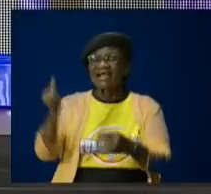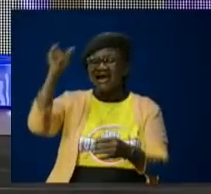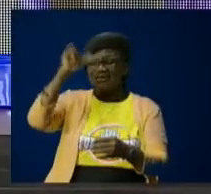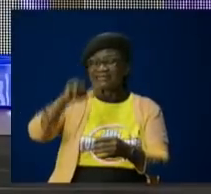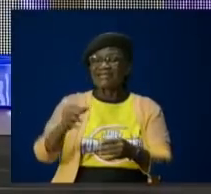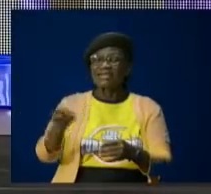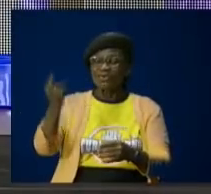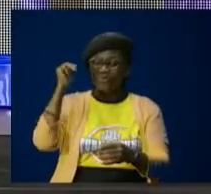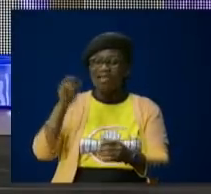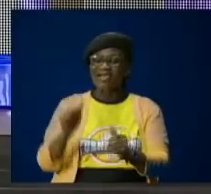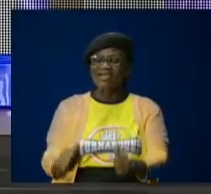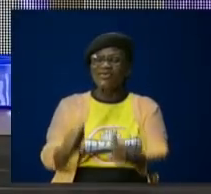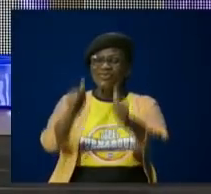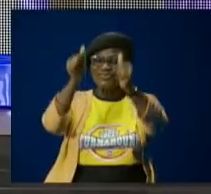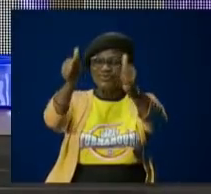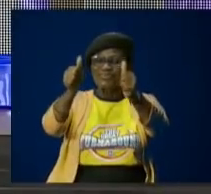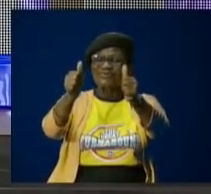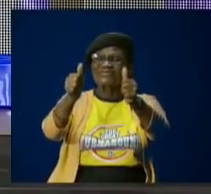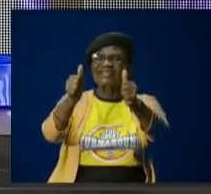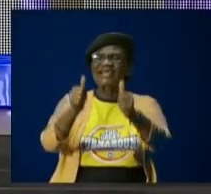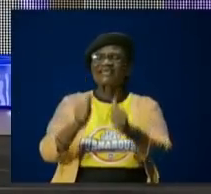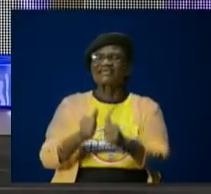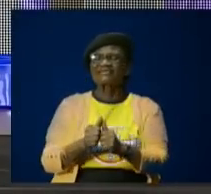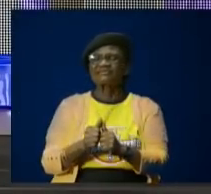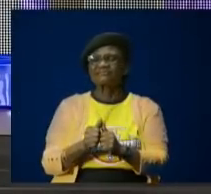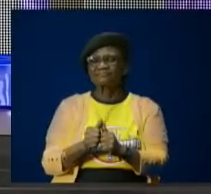were promoted.